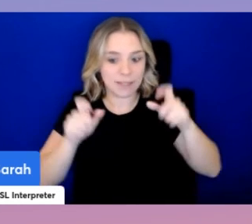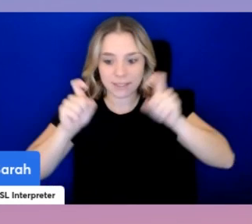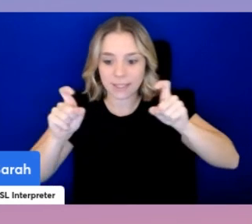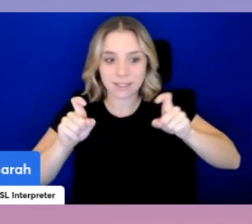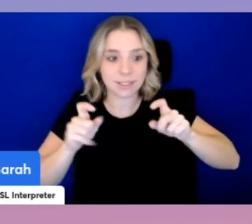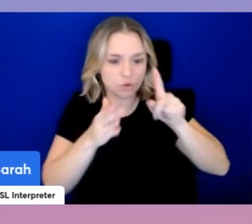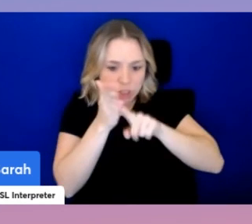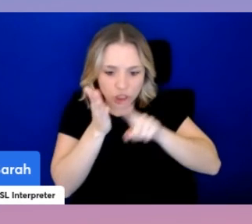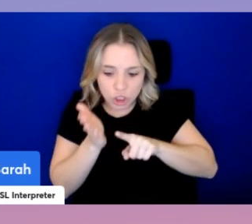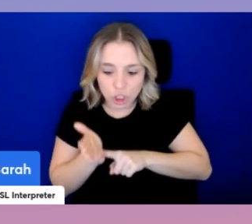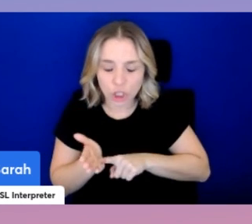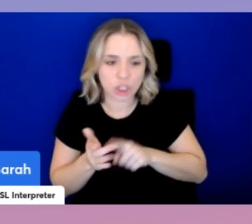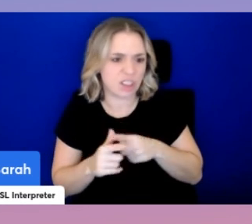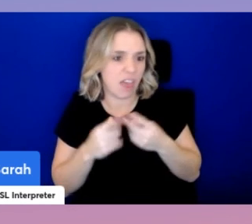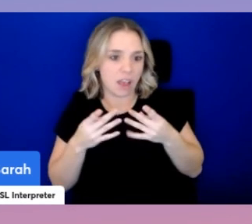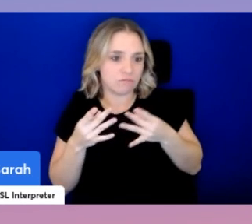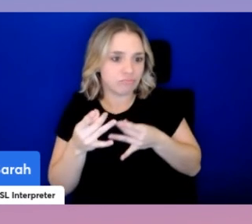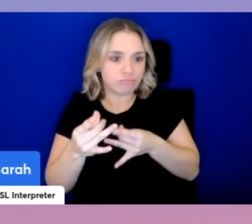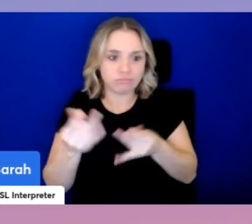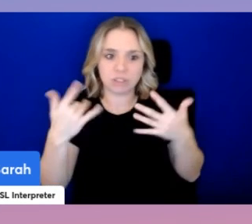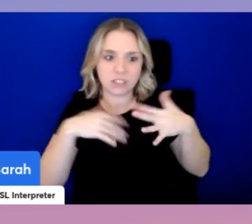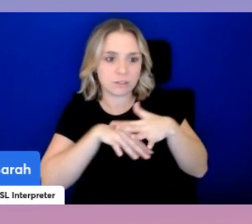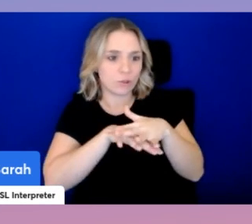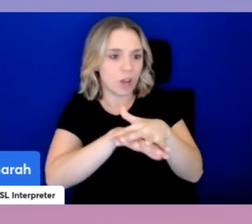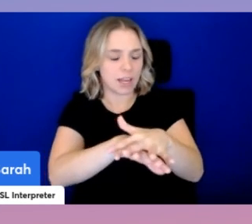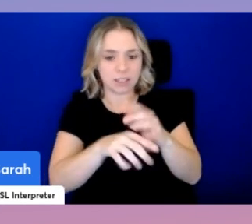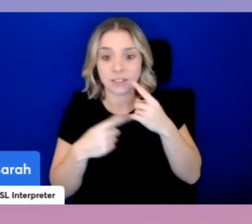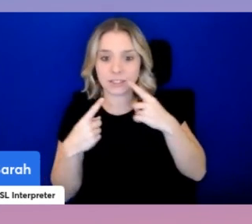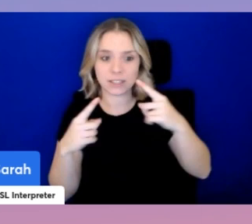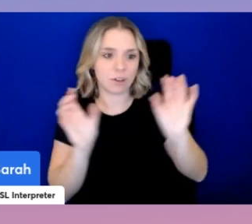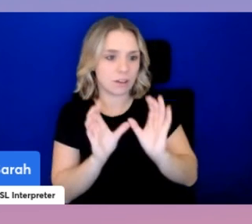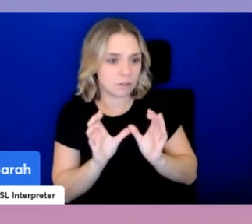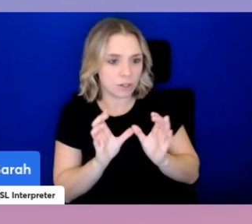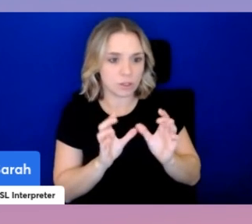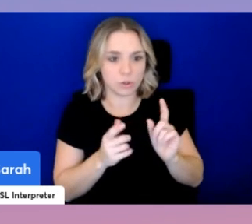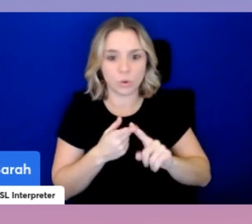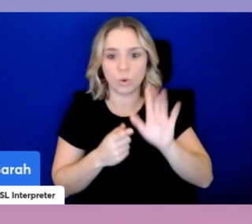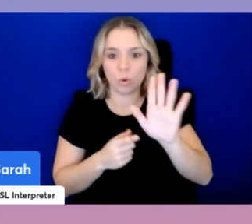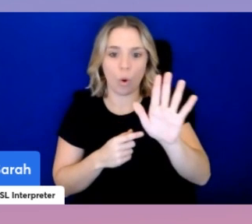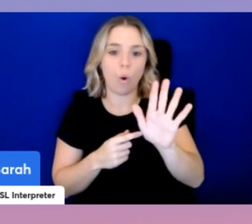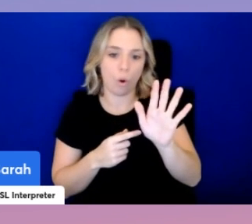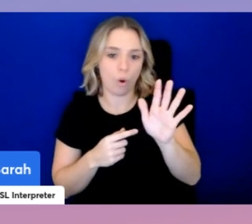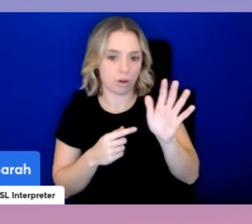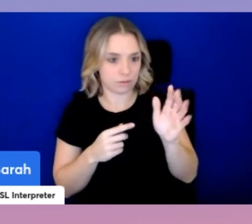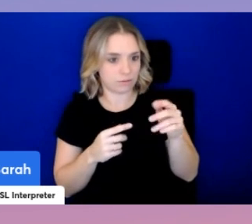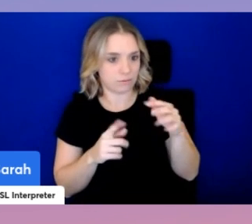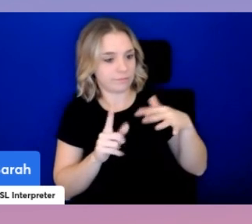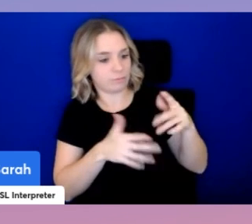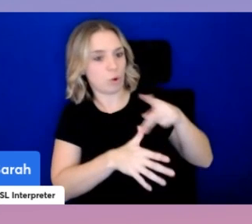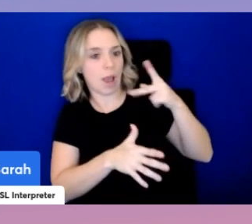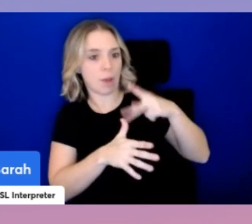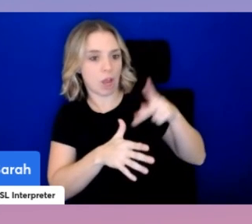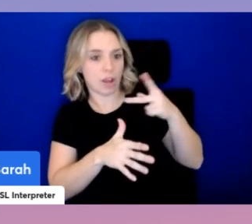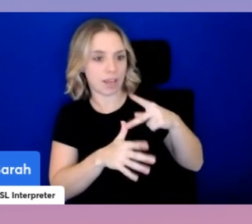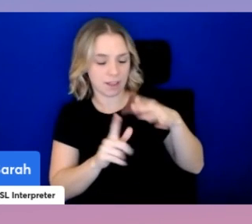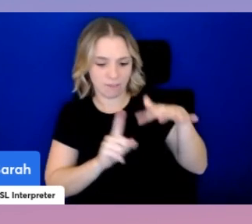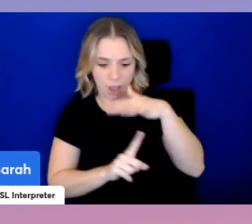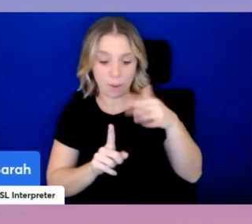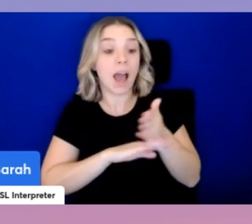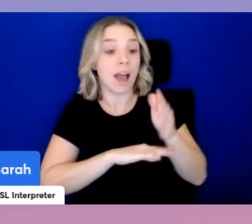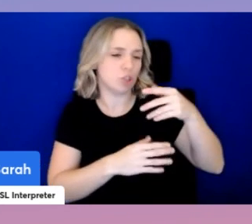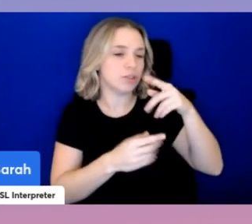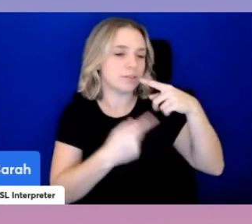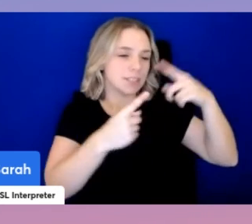seamlessly integrating successful configurations into your production or primary environment upon successful validation, of course.